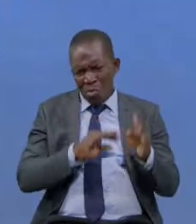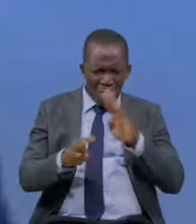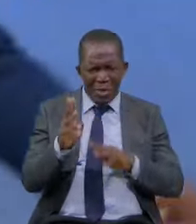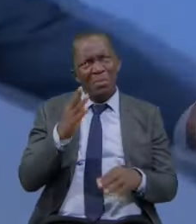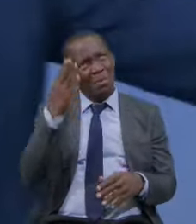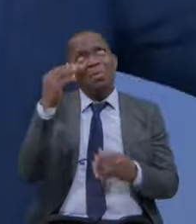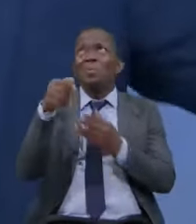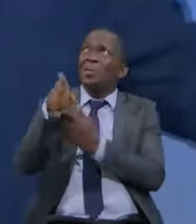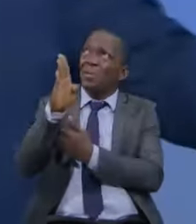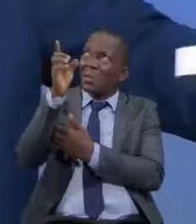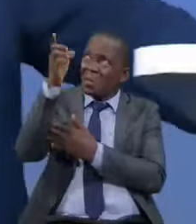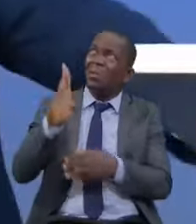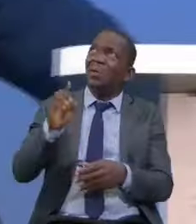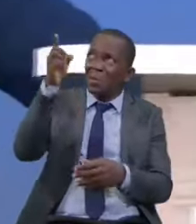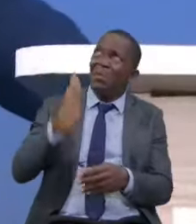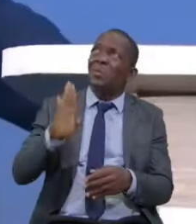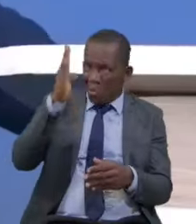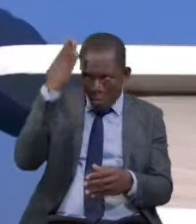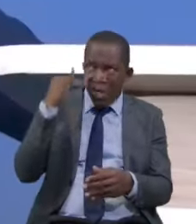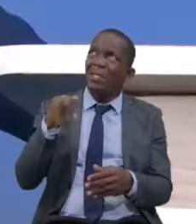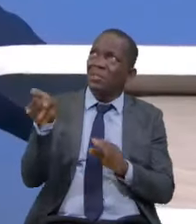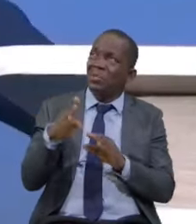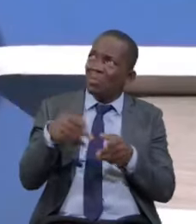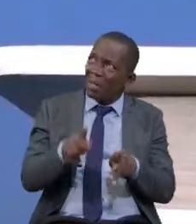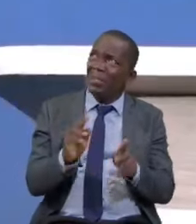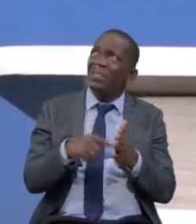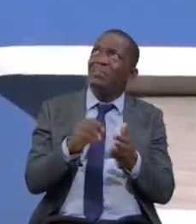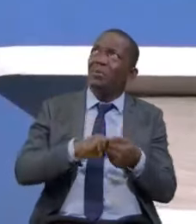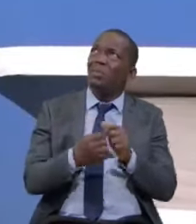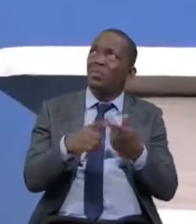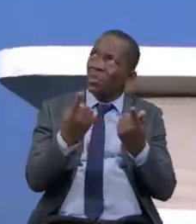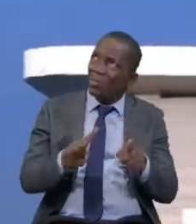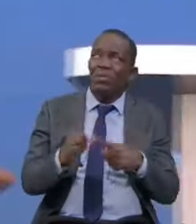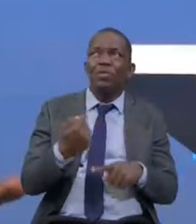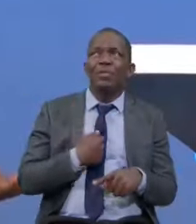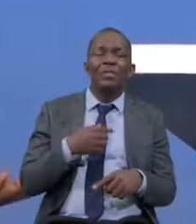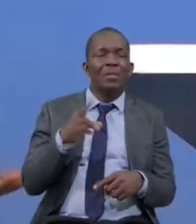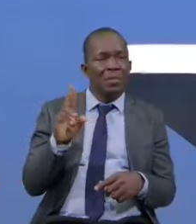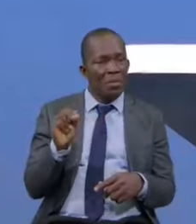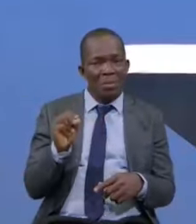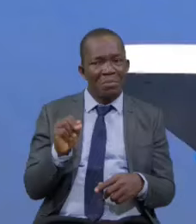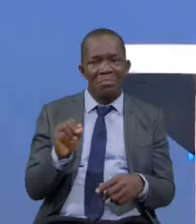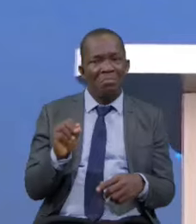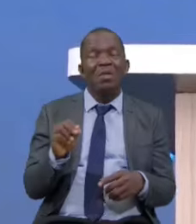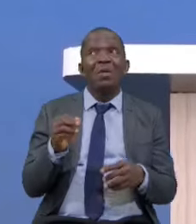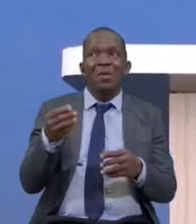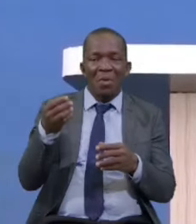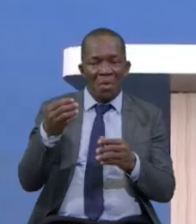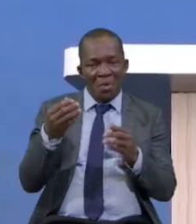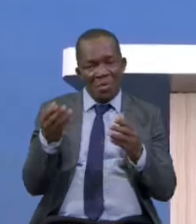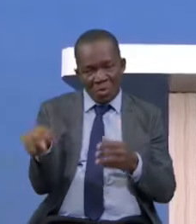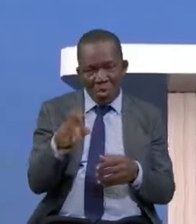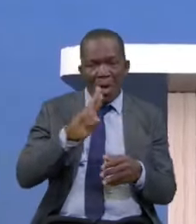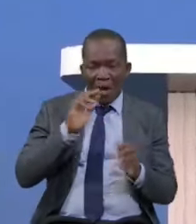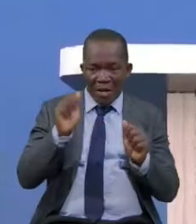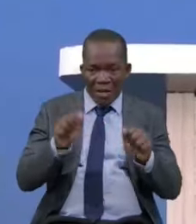tell a lie in the face of God. God, why have you sent this temptation to me, and you